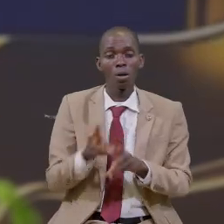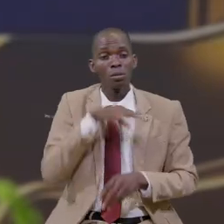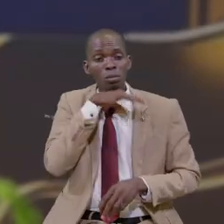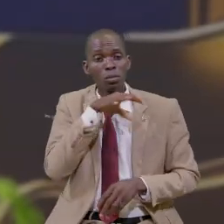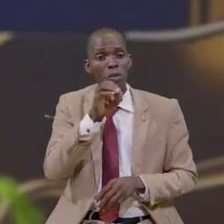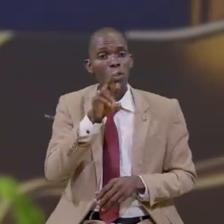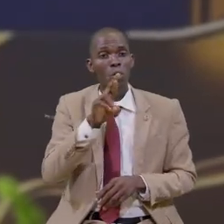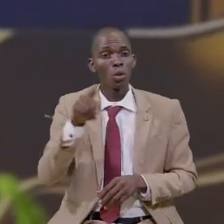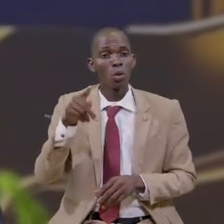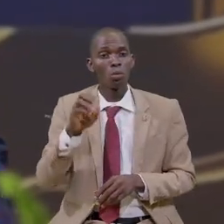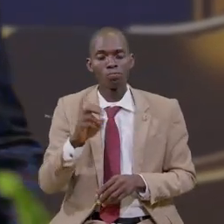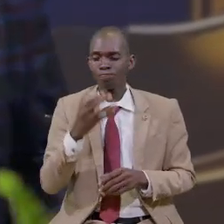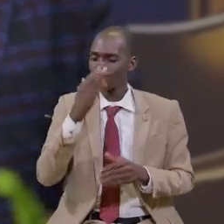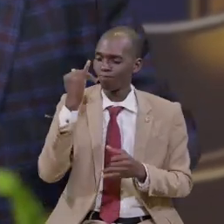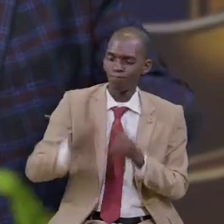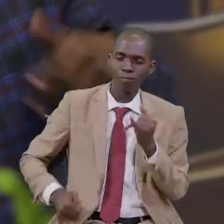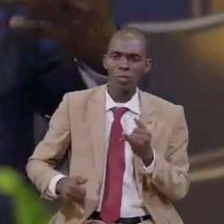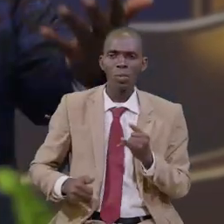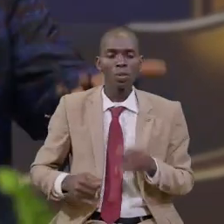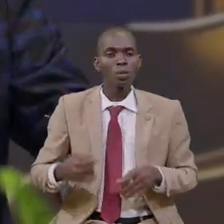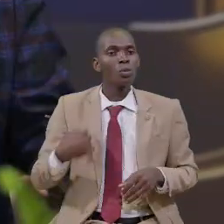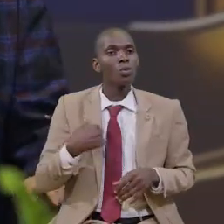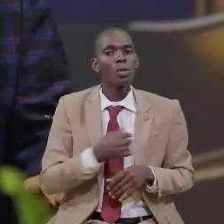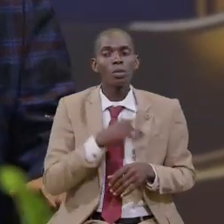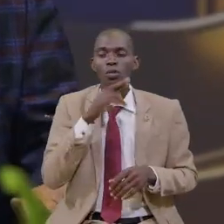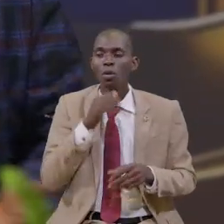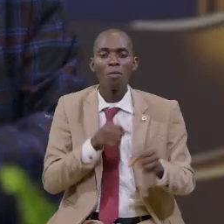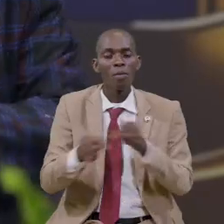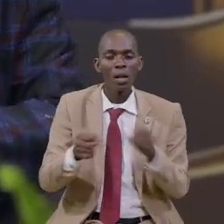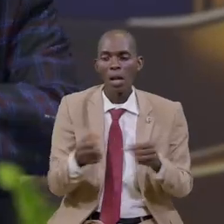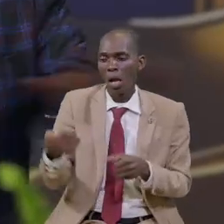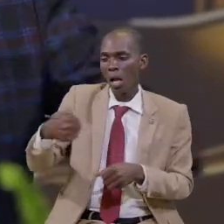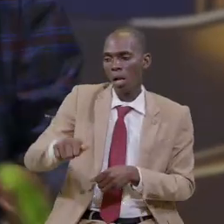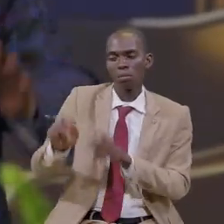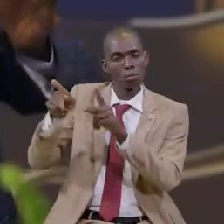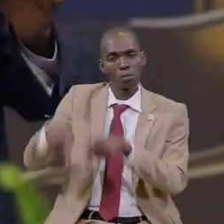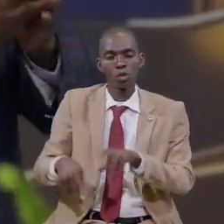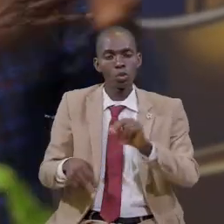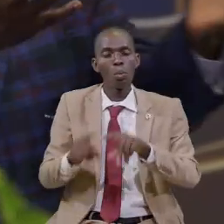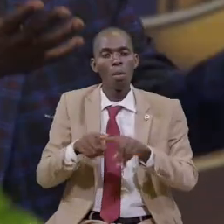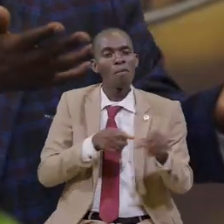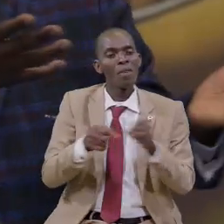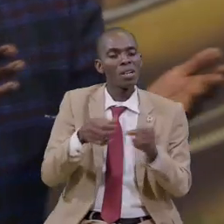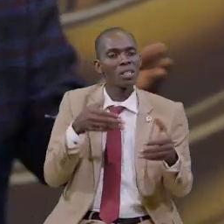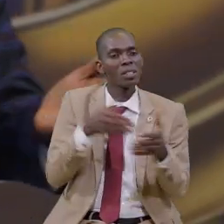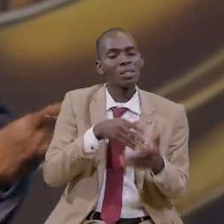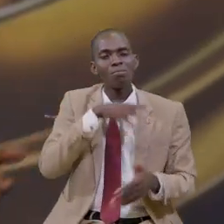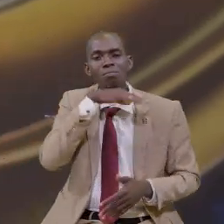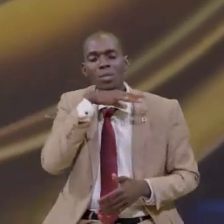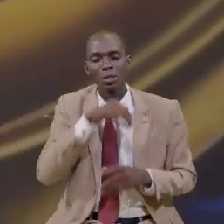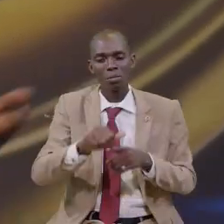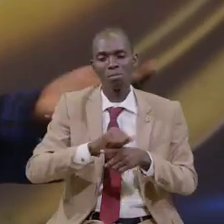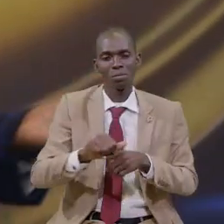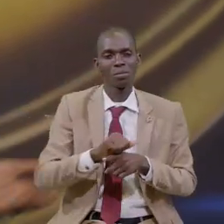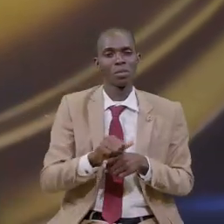over. You're not fighting any man. You're fighting corruption. Pollution over. You are not fighting